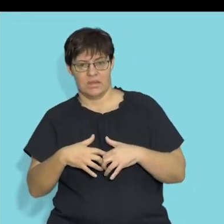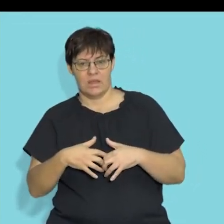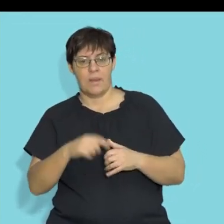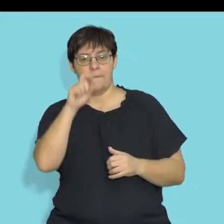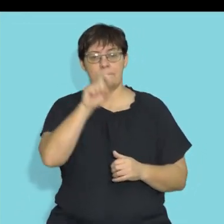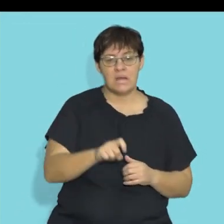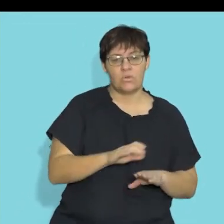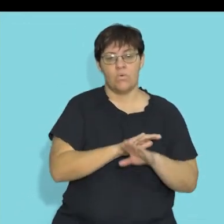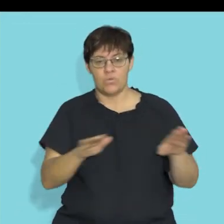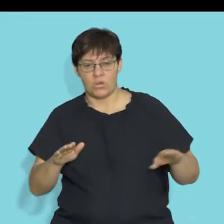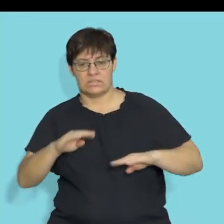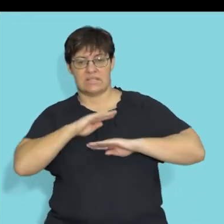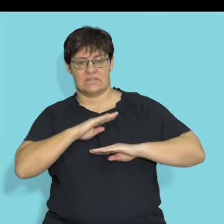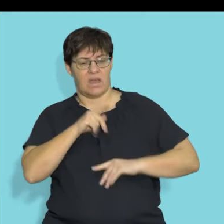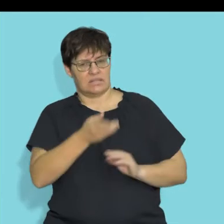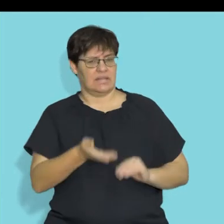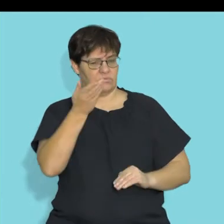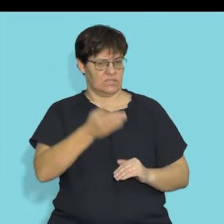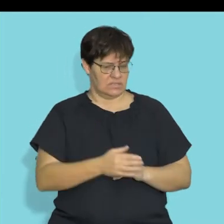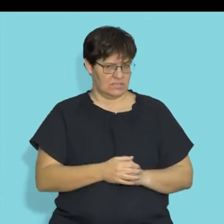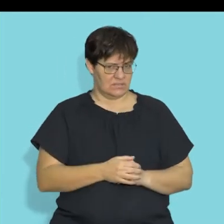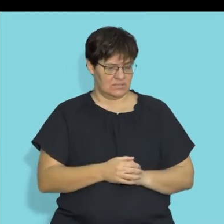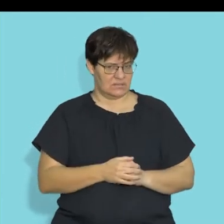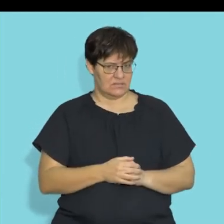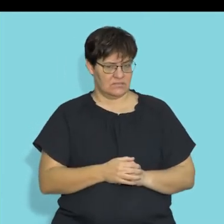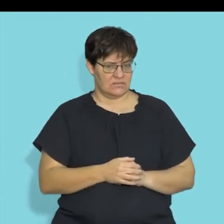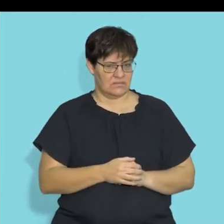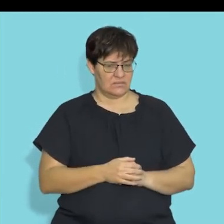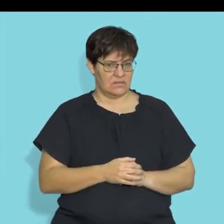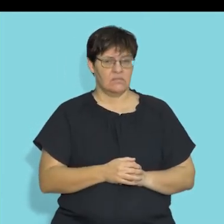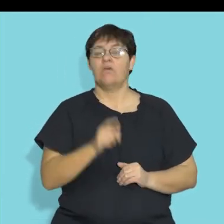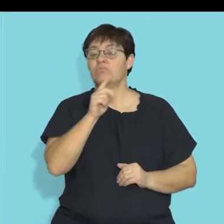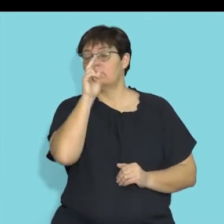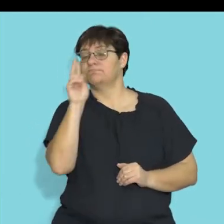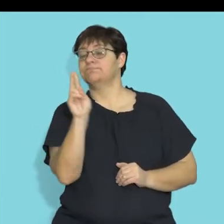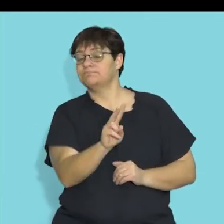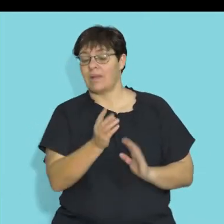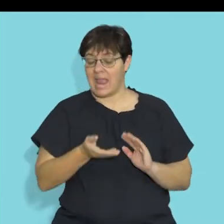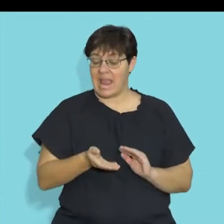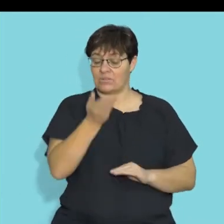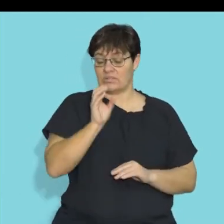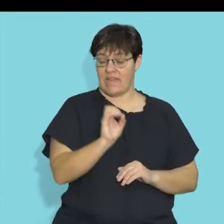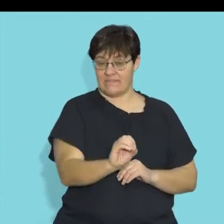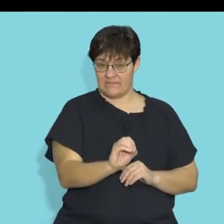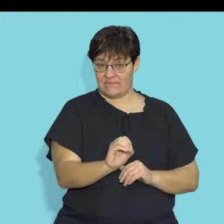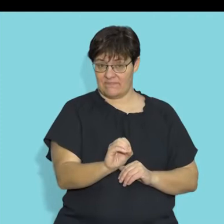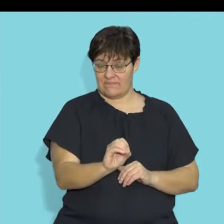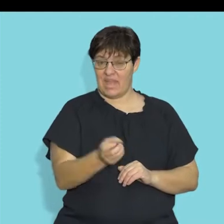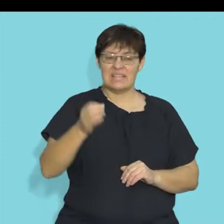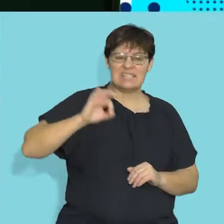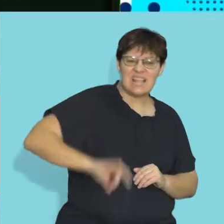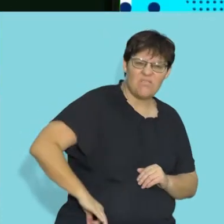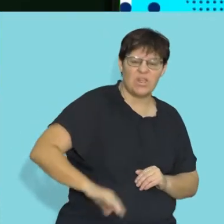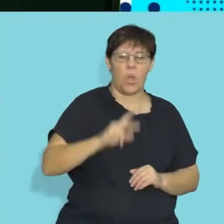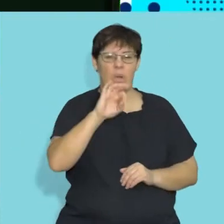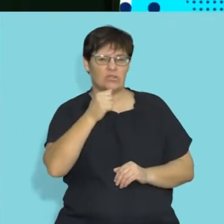workers should or should not be satisfied with this increase. Again, whenever you are looking at an increase